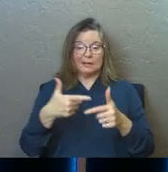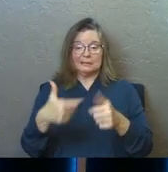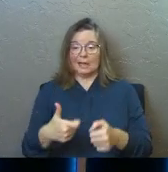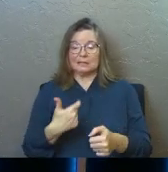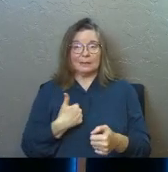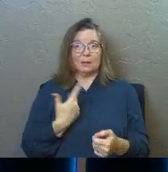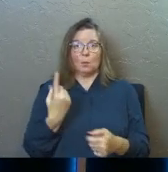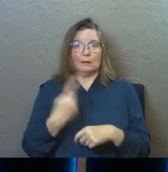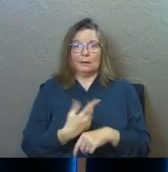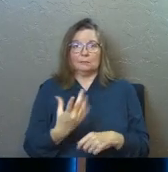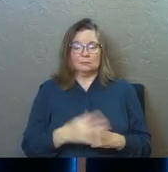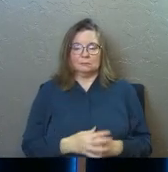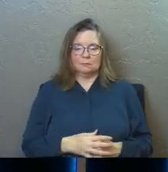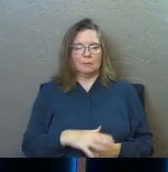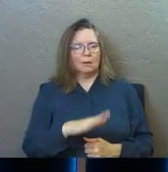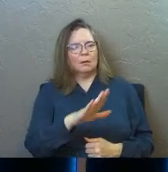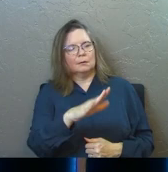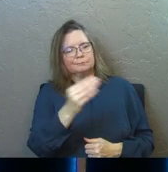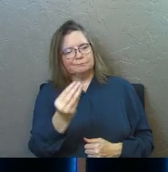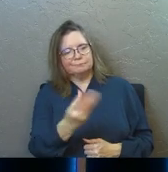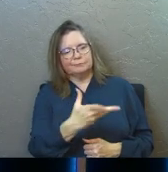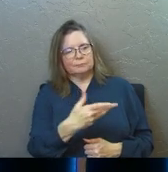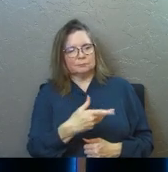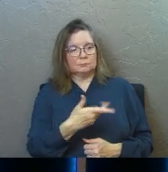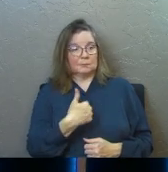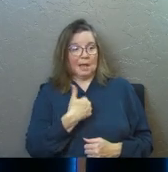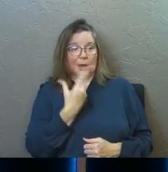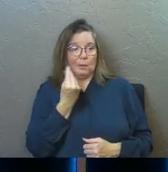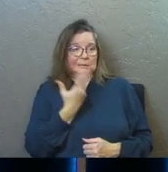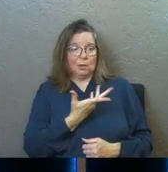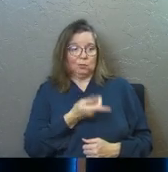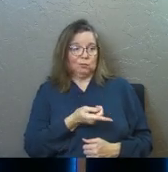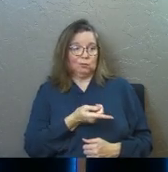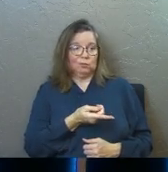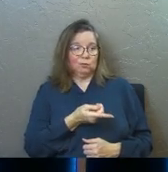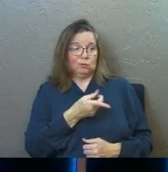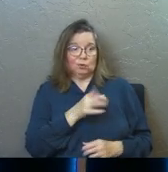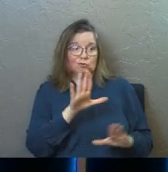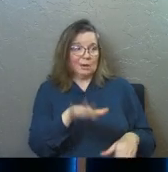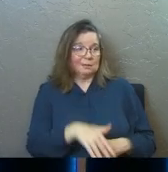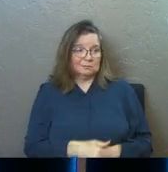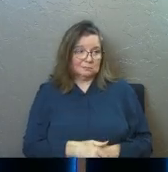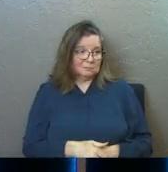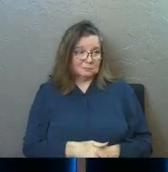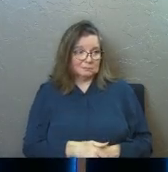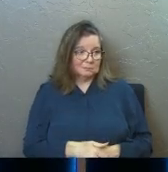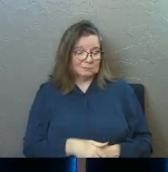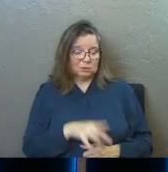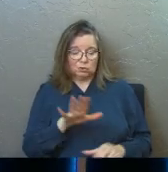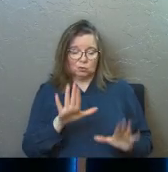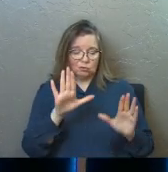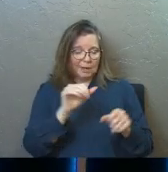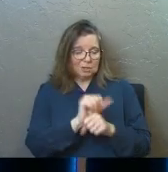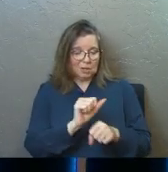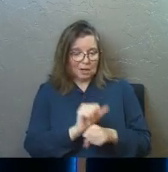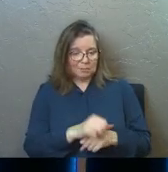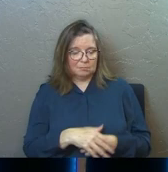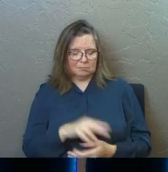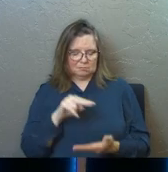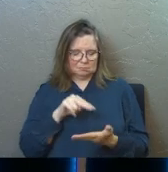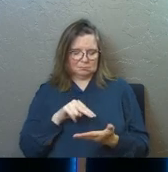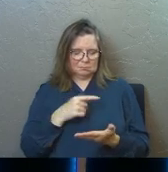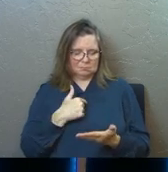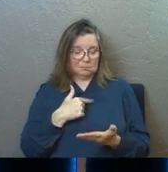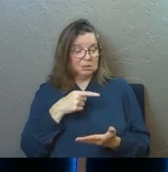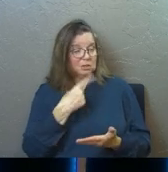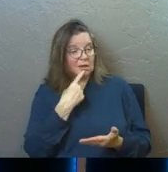text me randomly one day and was like, hey, I just want to tell you, you're great. You're doing a great job. And